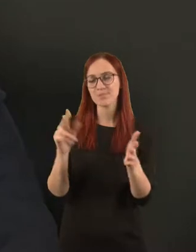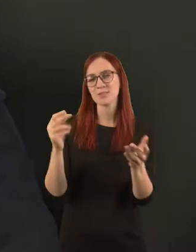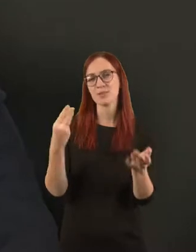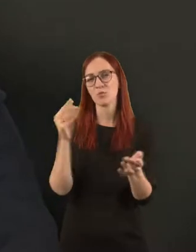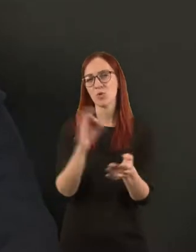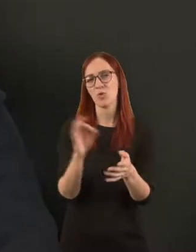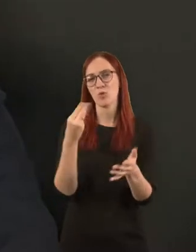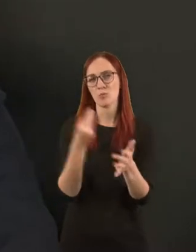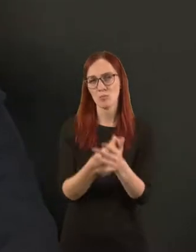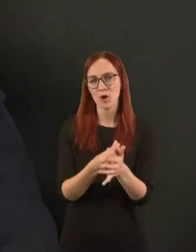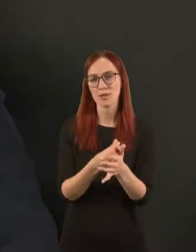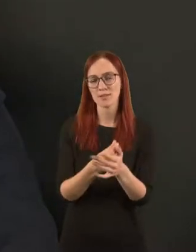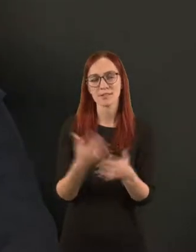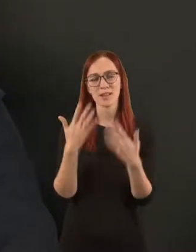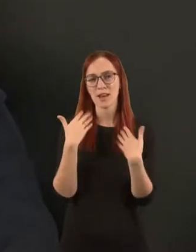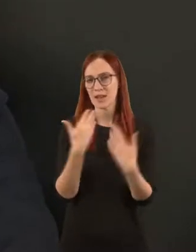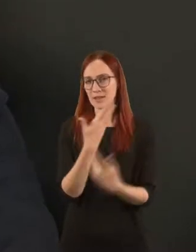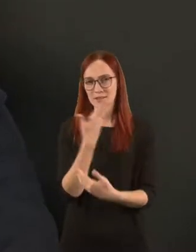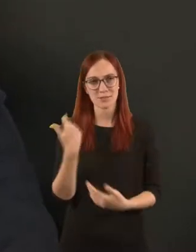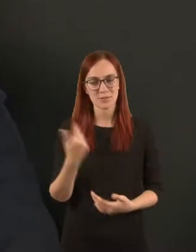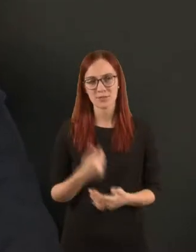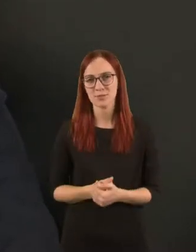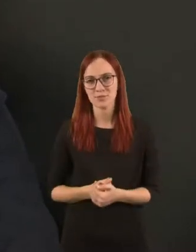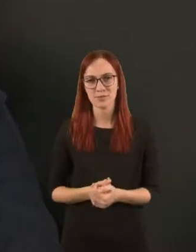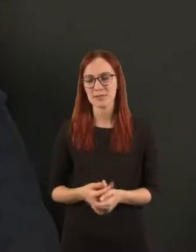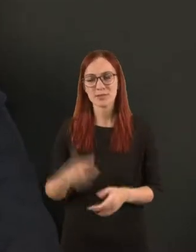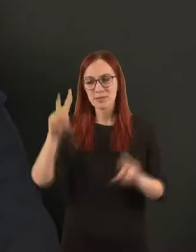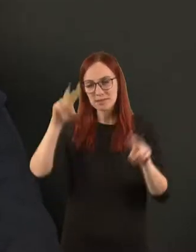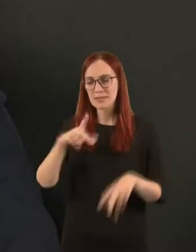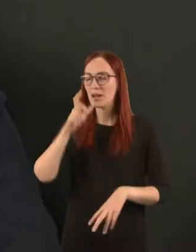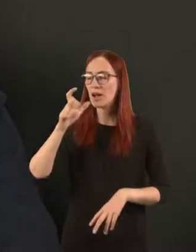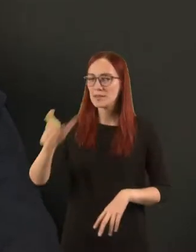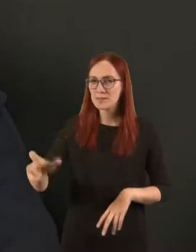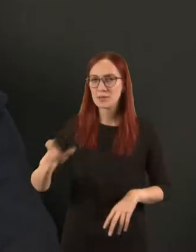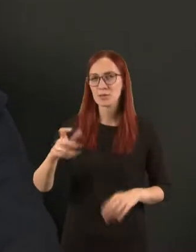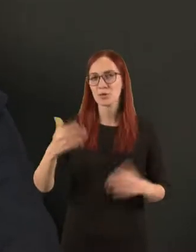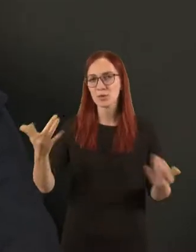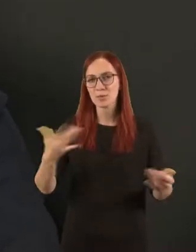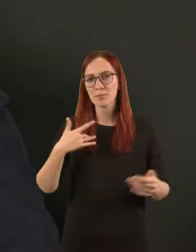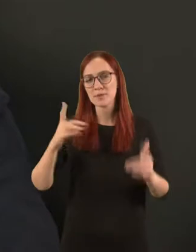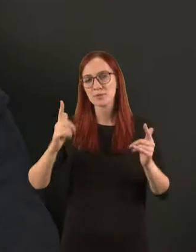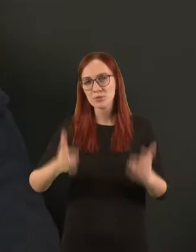to adopt tax-related decisions. I don't